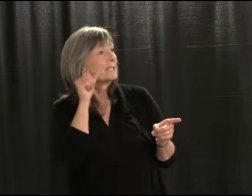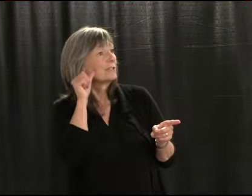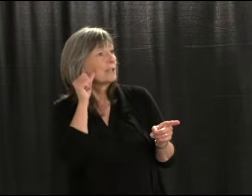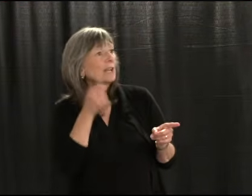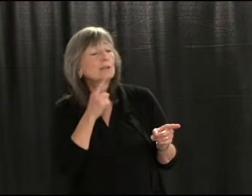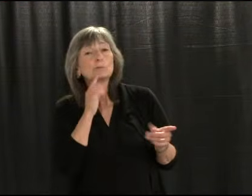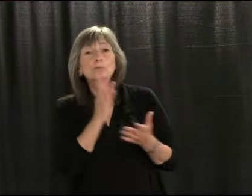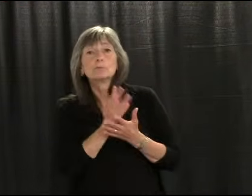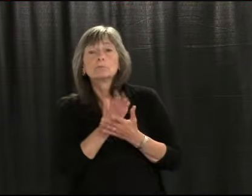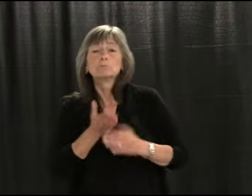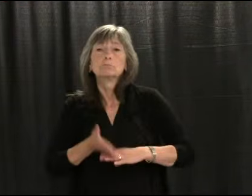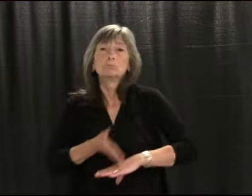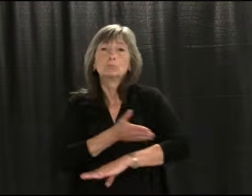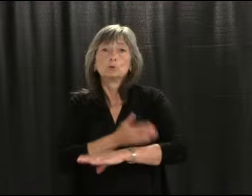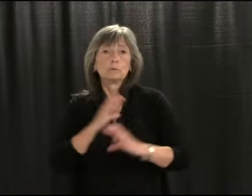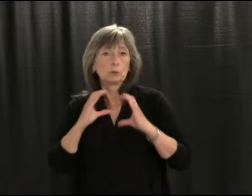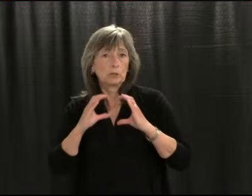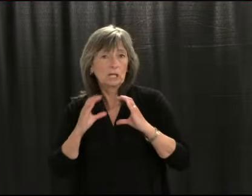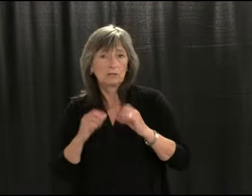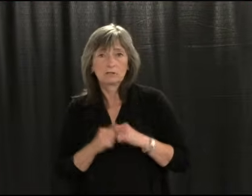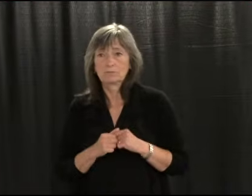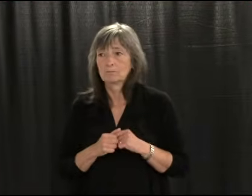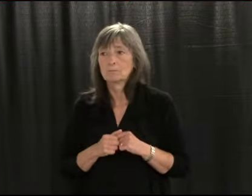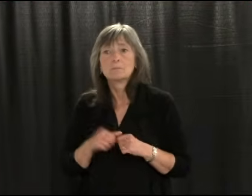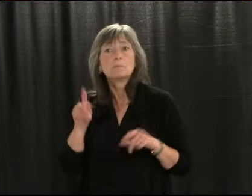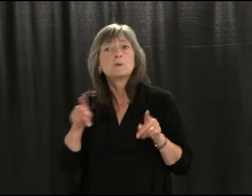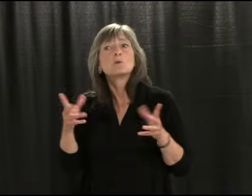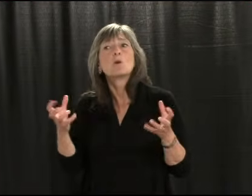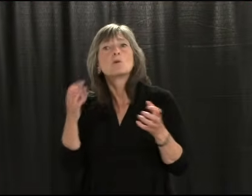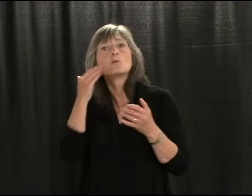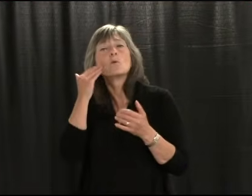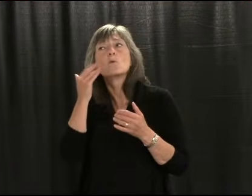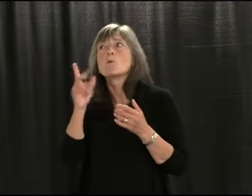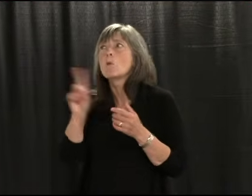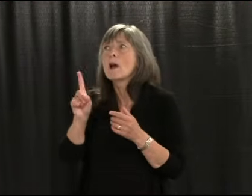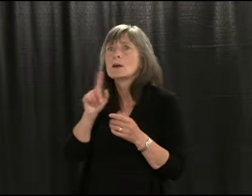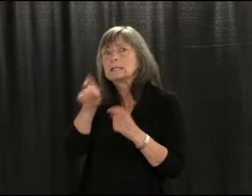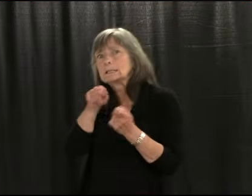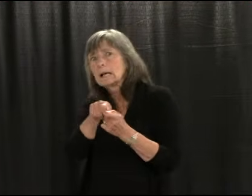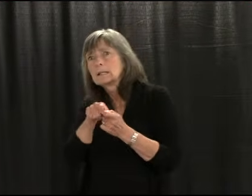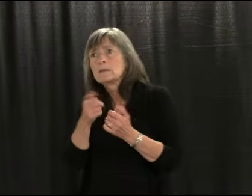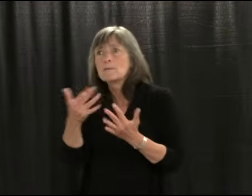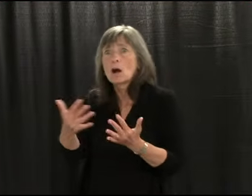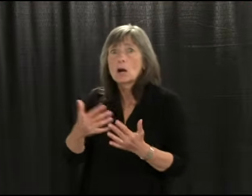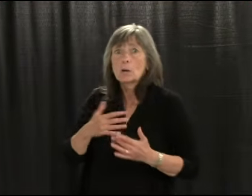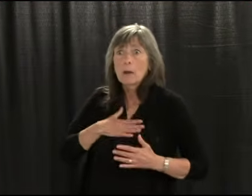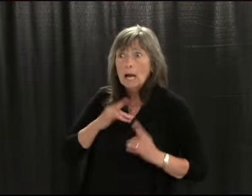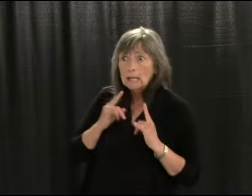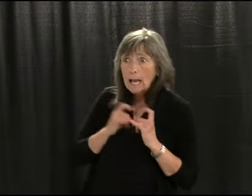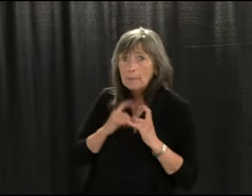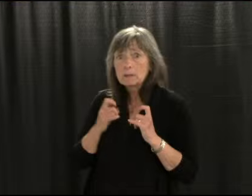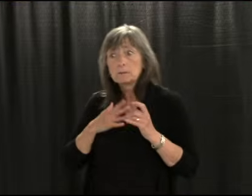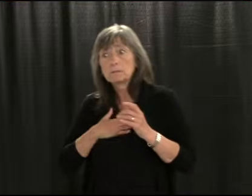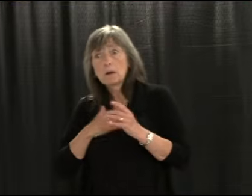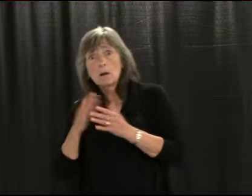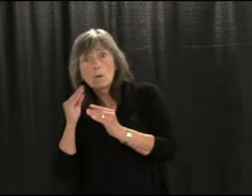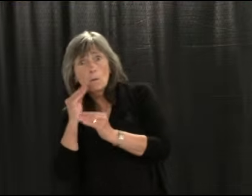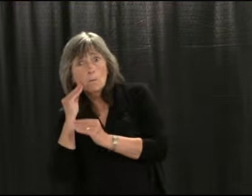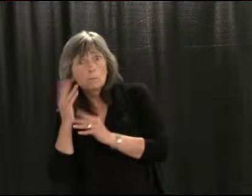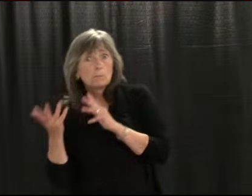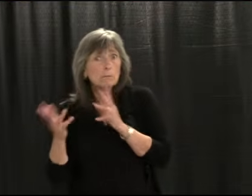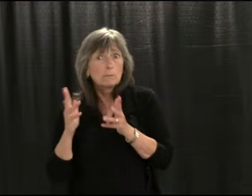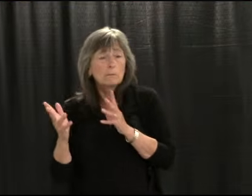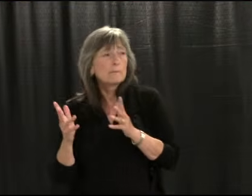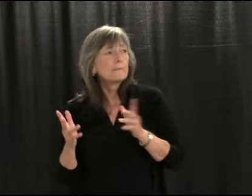communication because people want to know if their homes, cabins, any sort of buildings will be lost. What's the plan